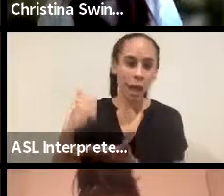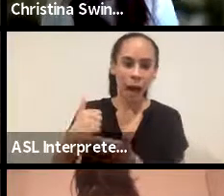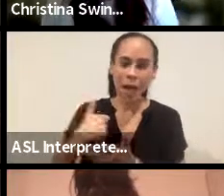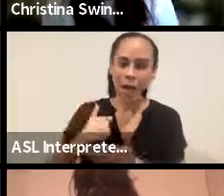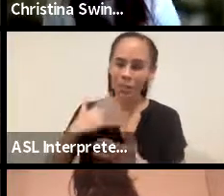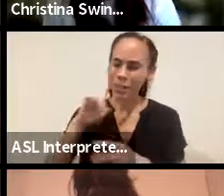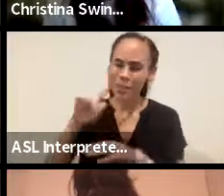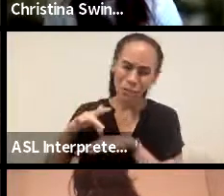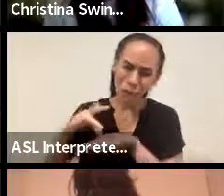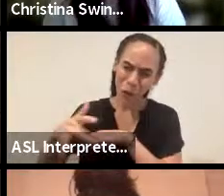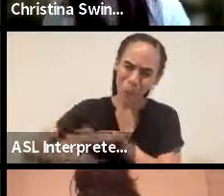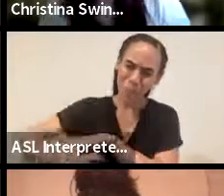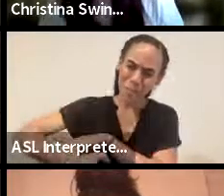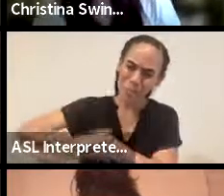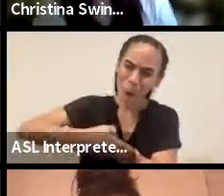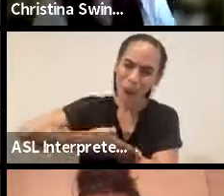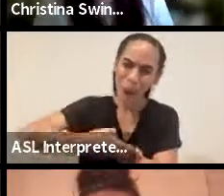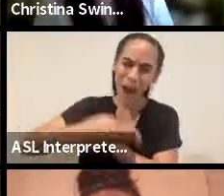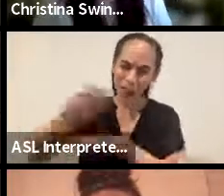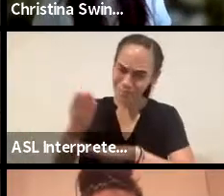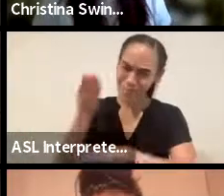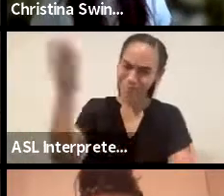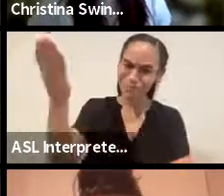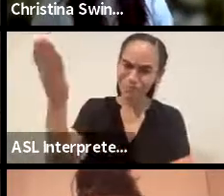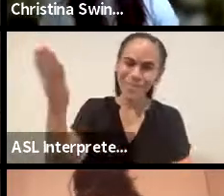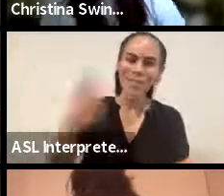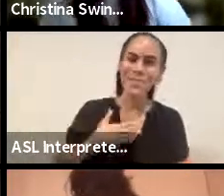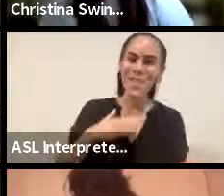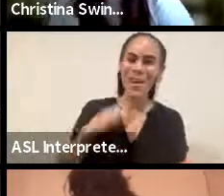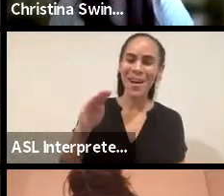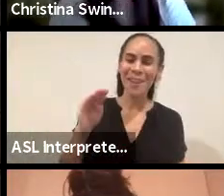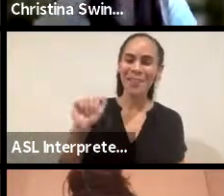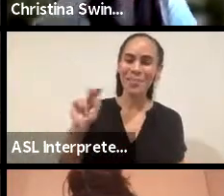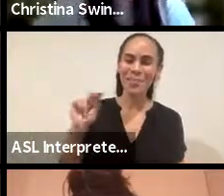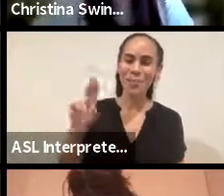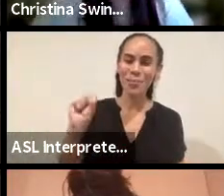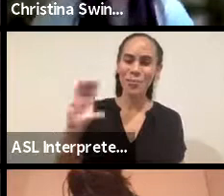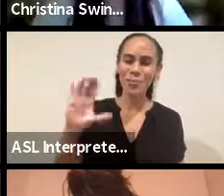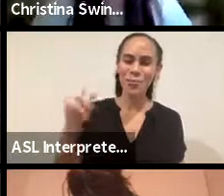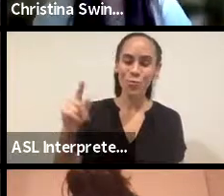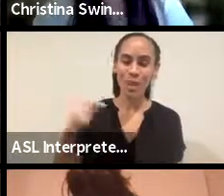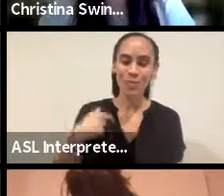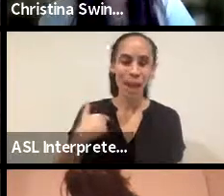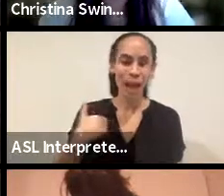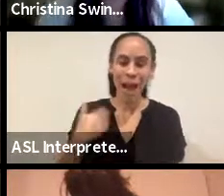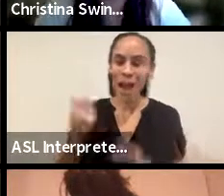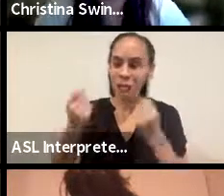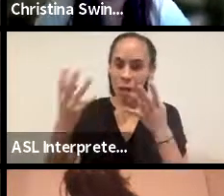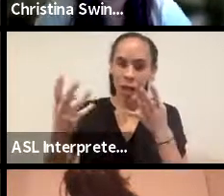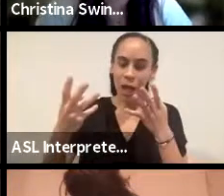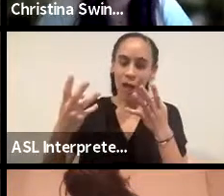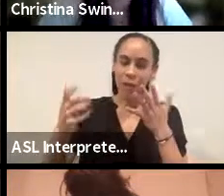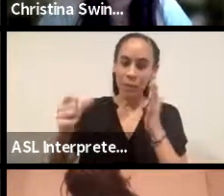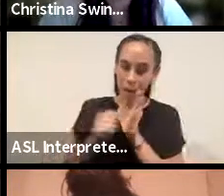that manuscript in because I have pages and pages of endnotes